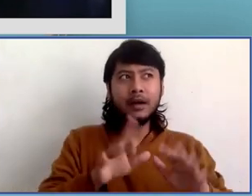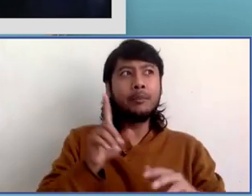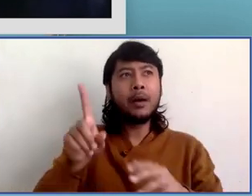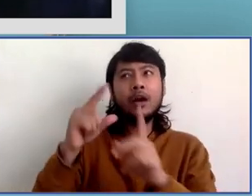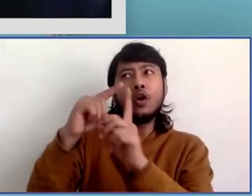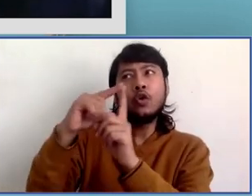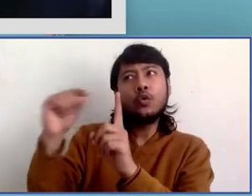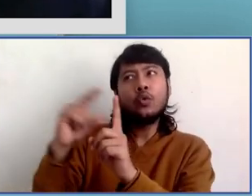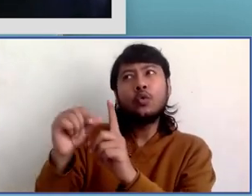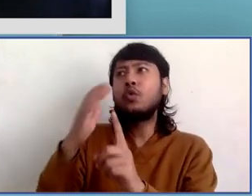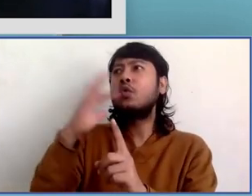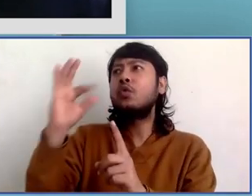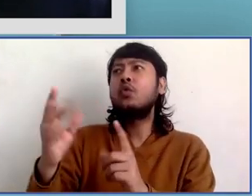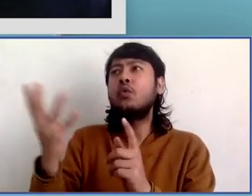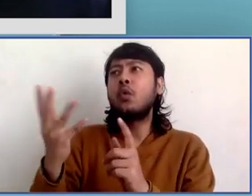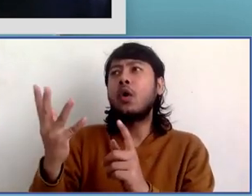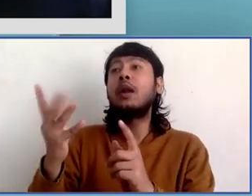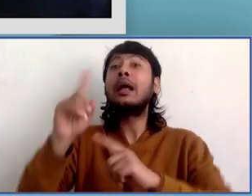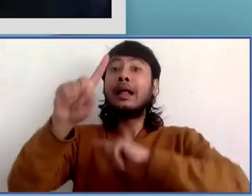computer.